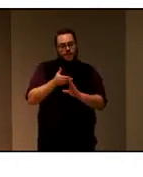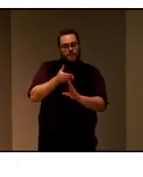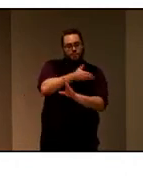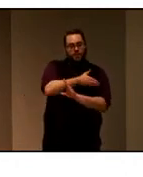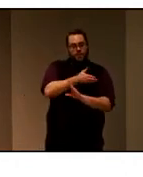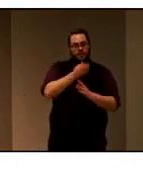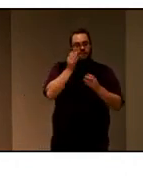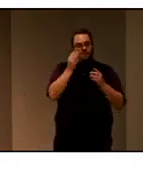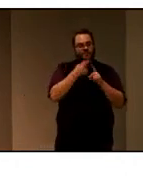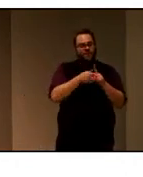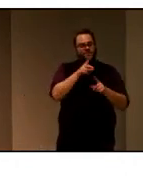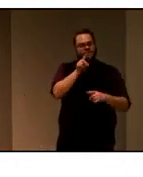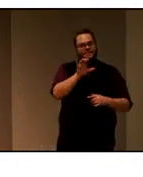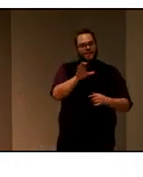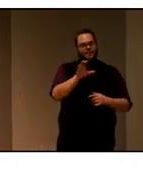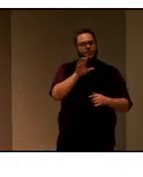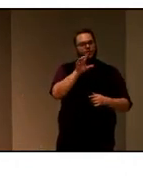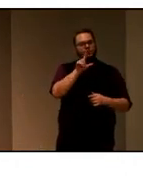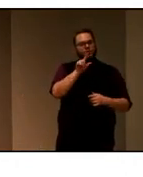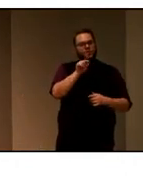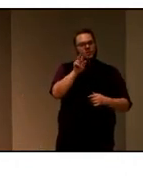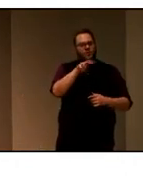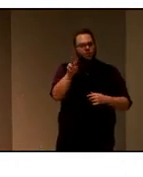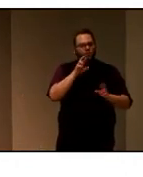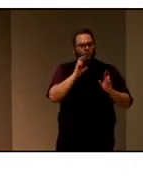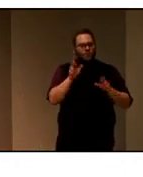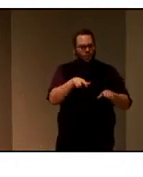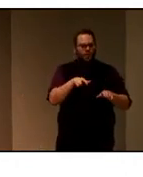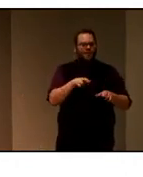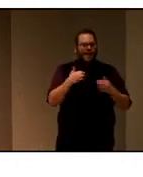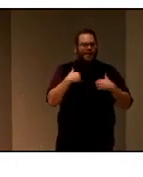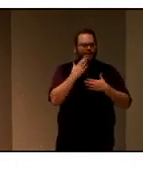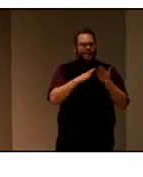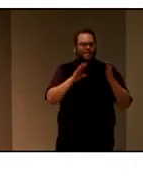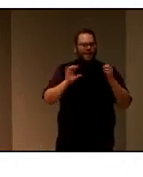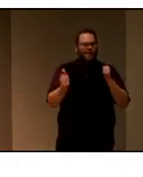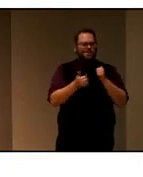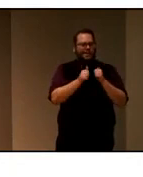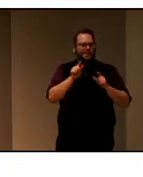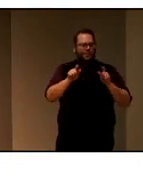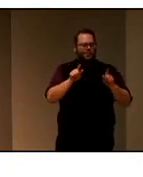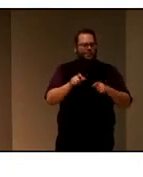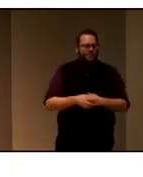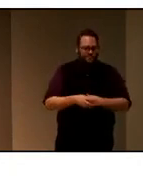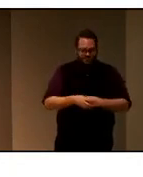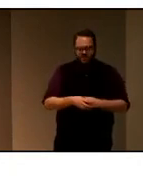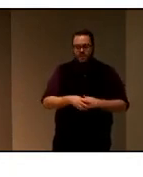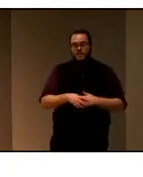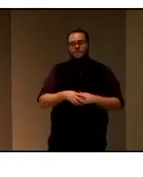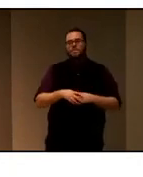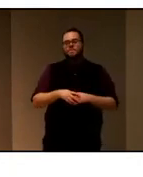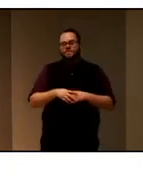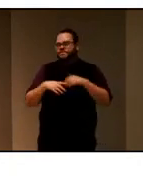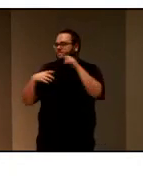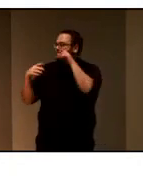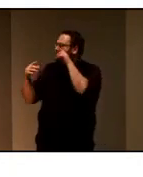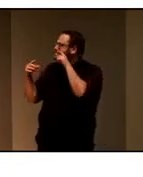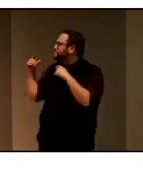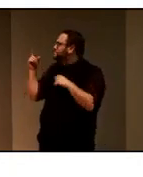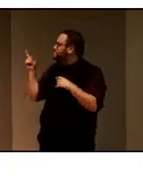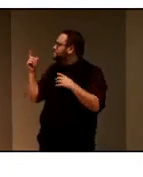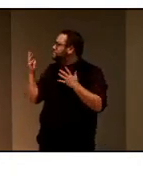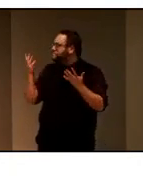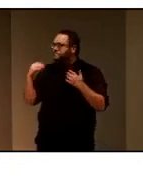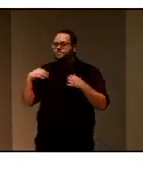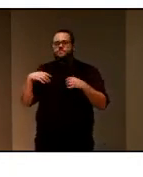was from their December of 2022 report, which had some updated questions. But just to frame this, this is sort of great moderate amount.